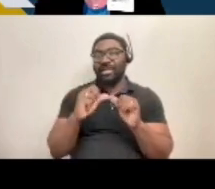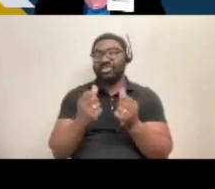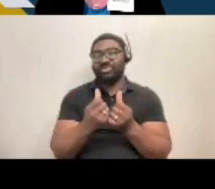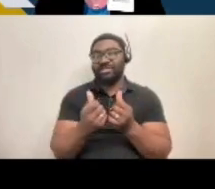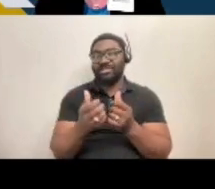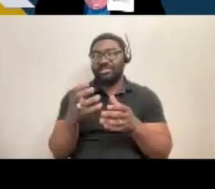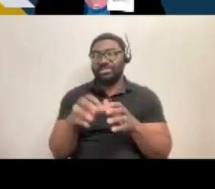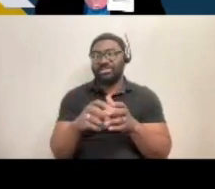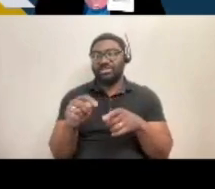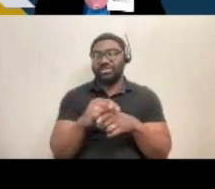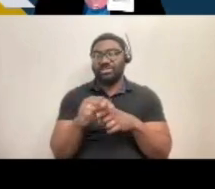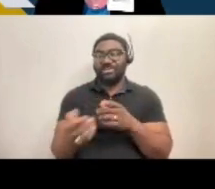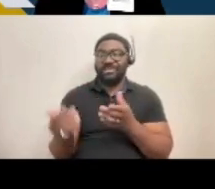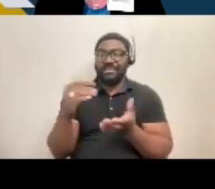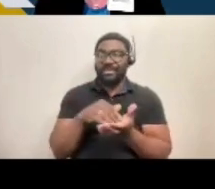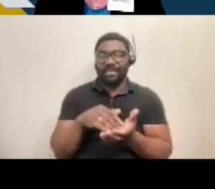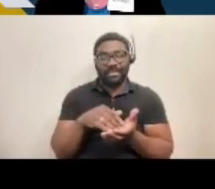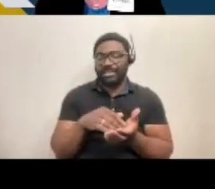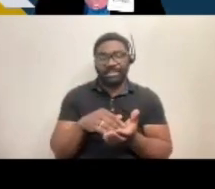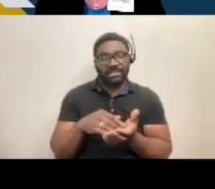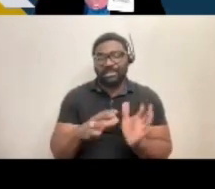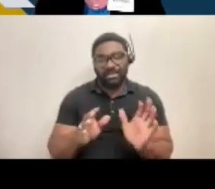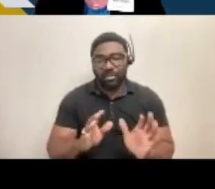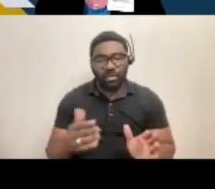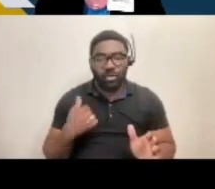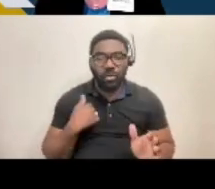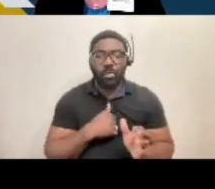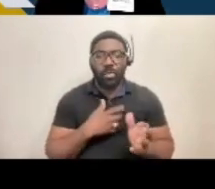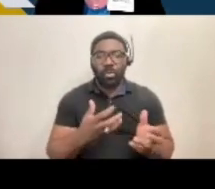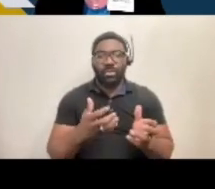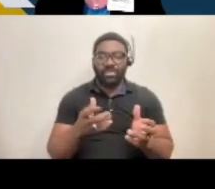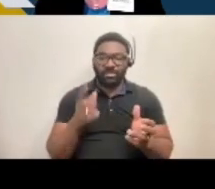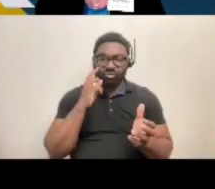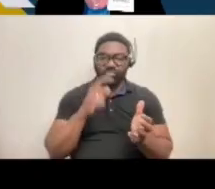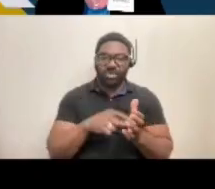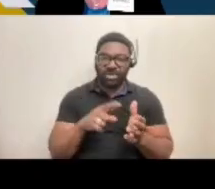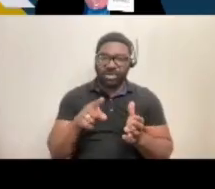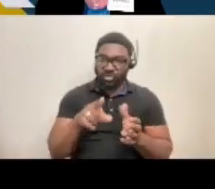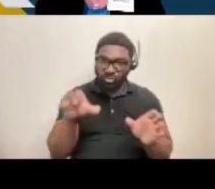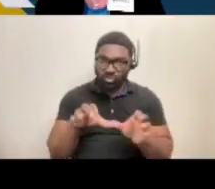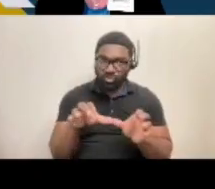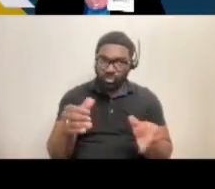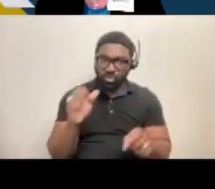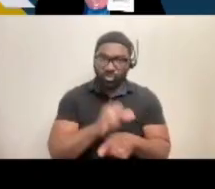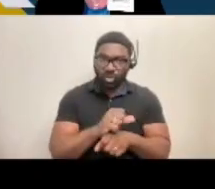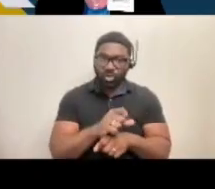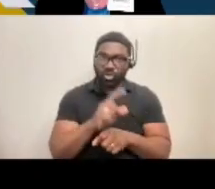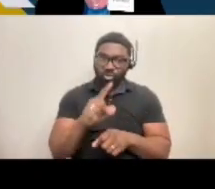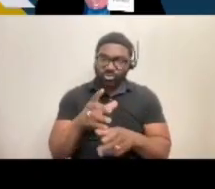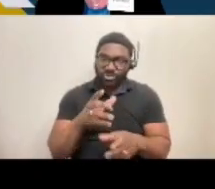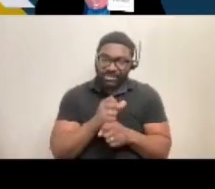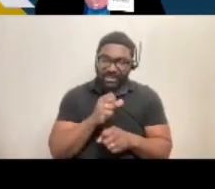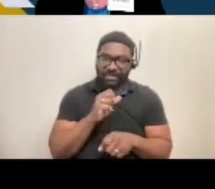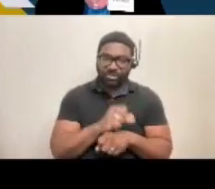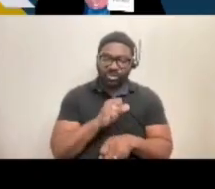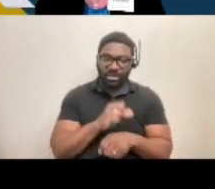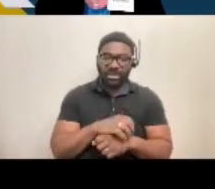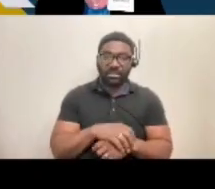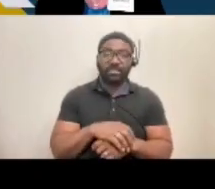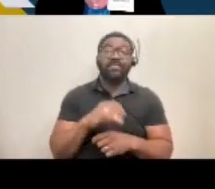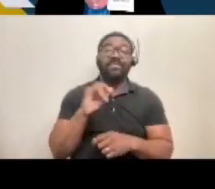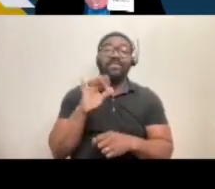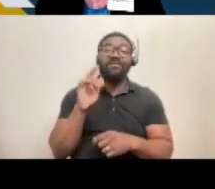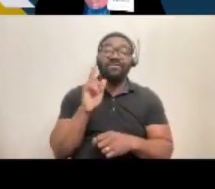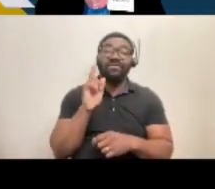again. And we just want them to recognize you're doing the work, you should get the training. When you go to the community college,